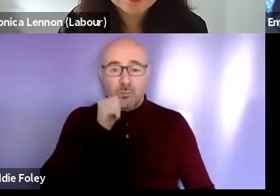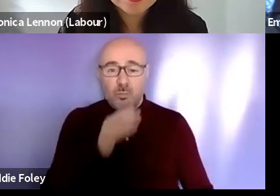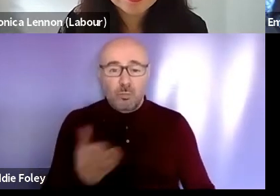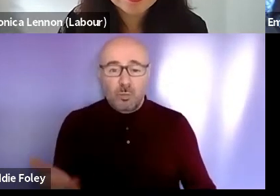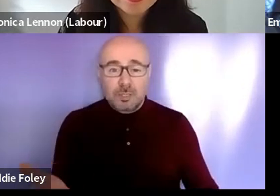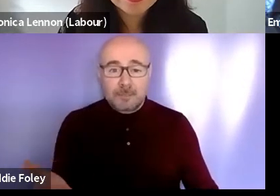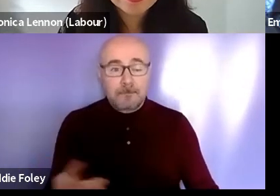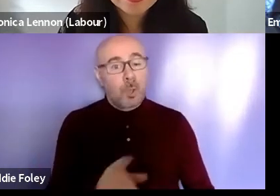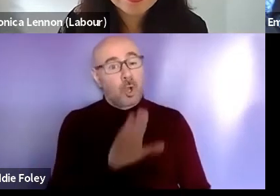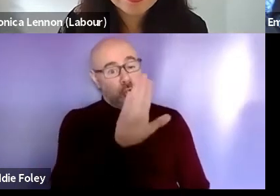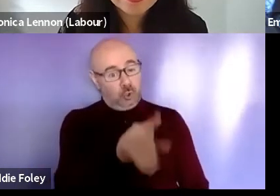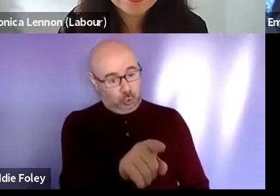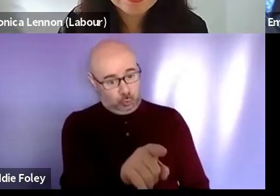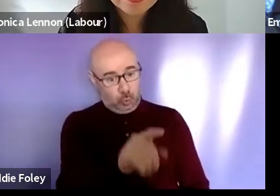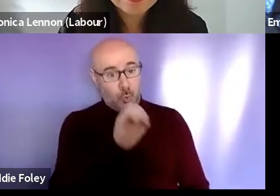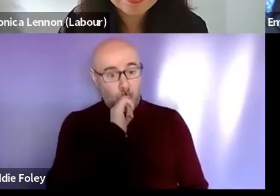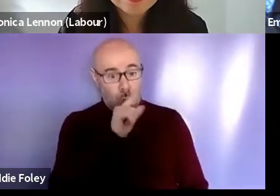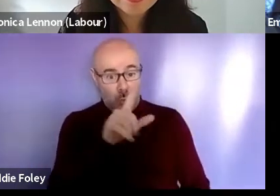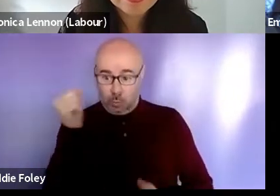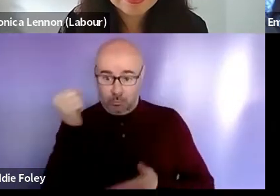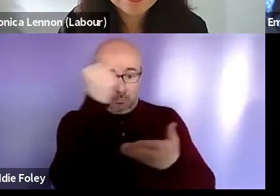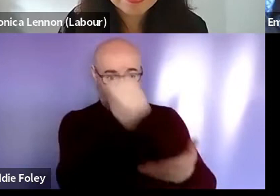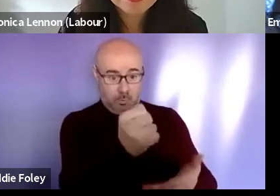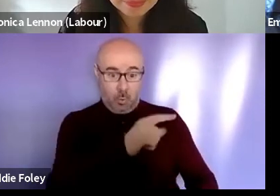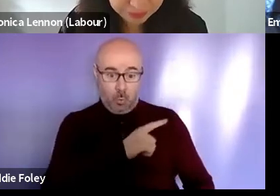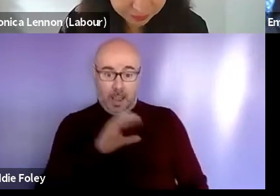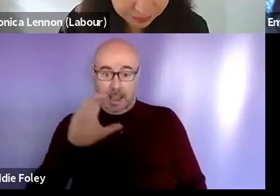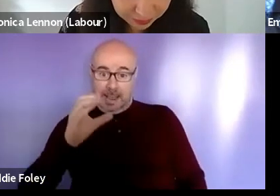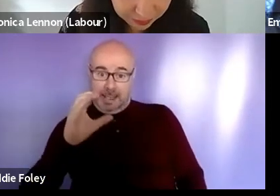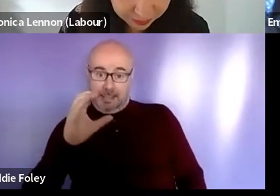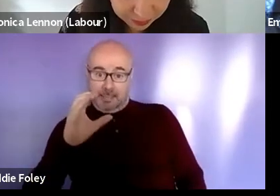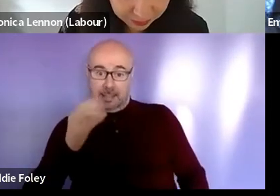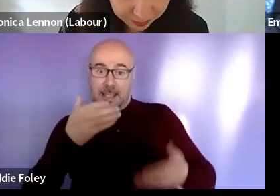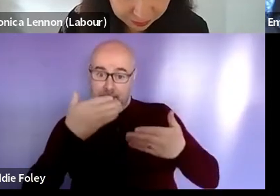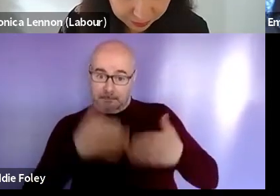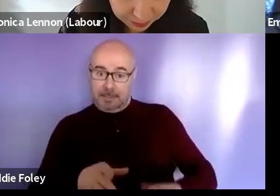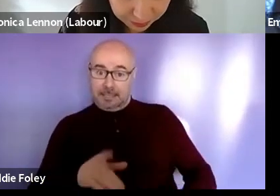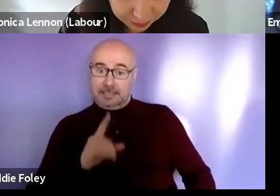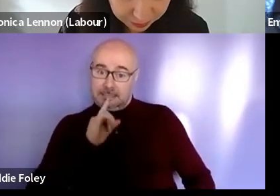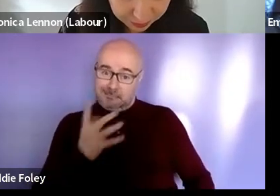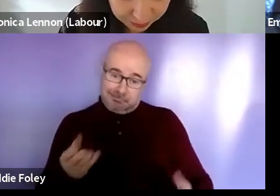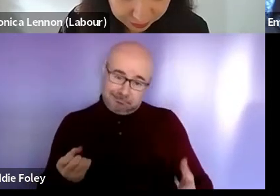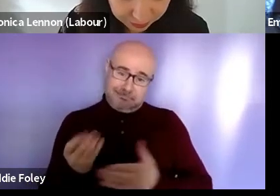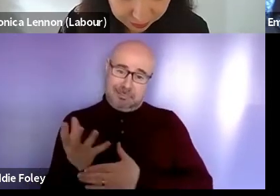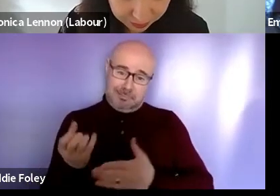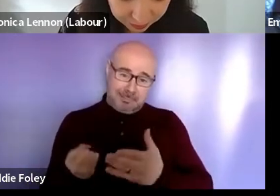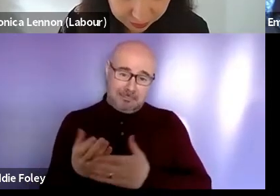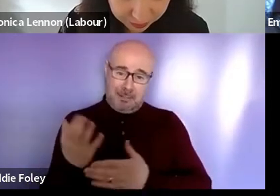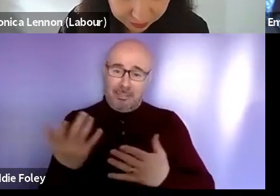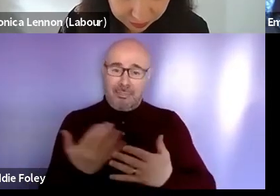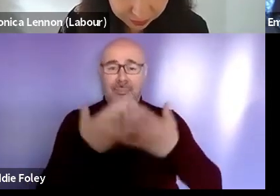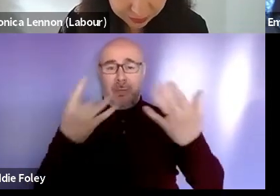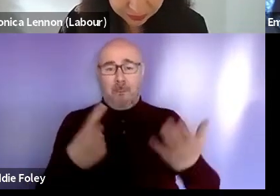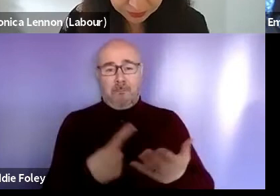Catherine Hughes's issues? We heard about her personal financial commitment to her own care. There will be many,